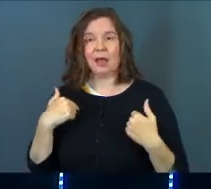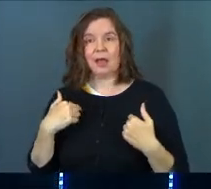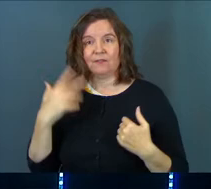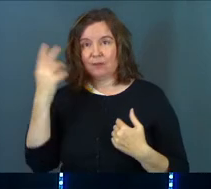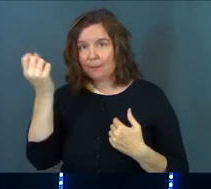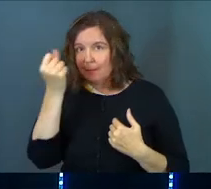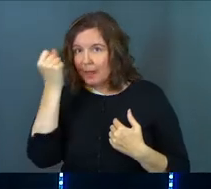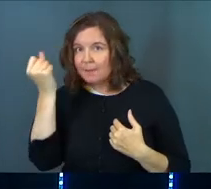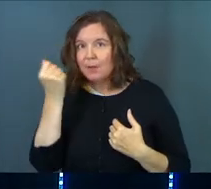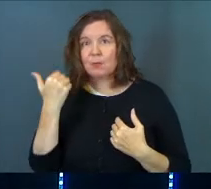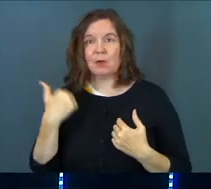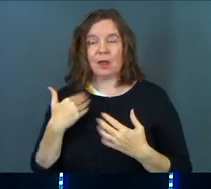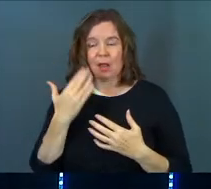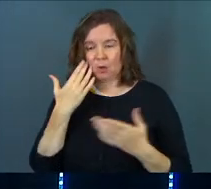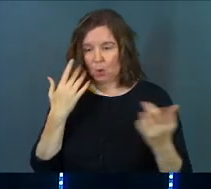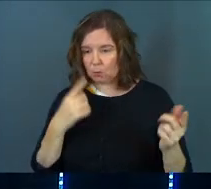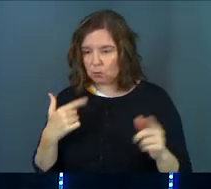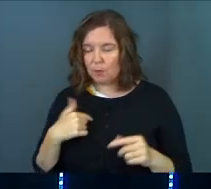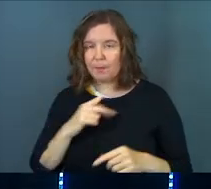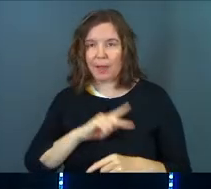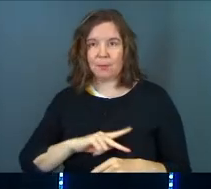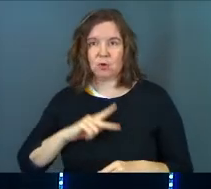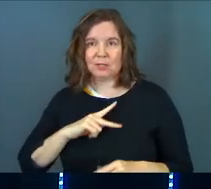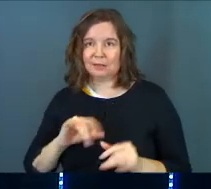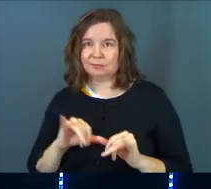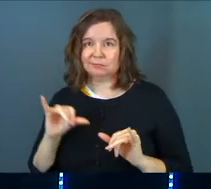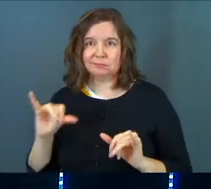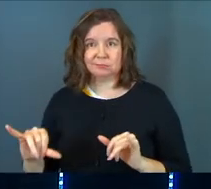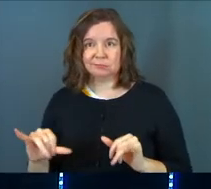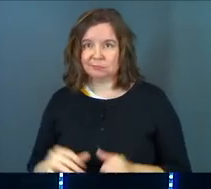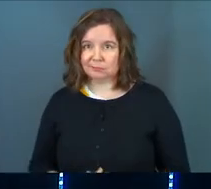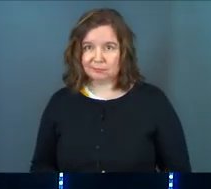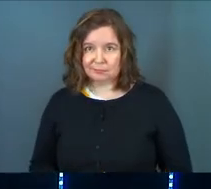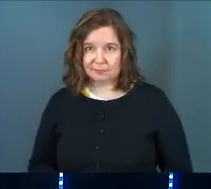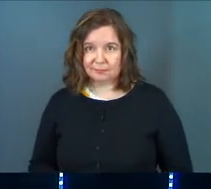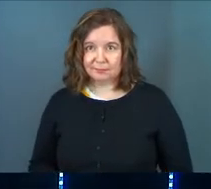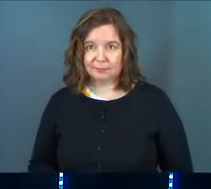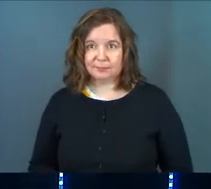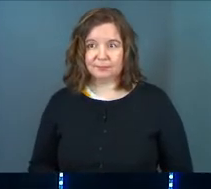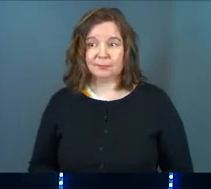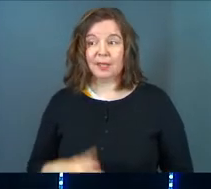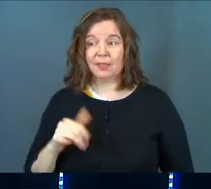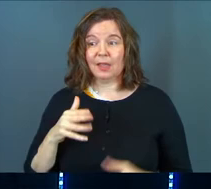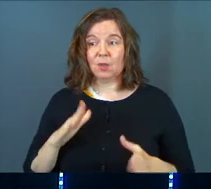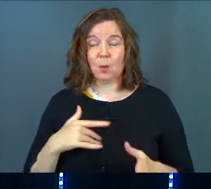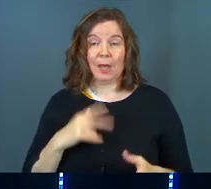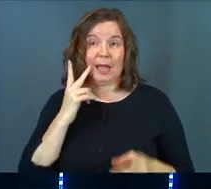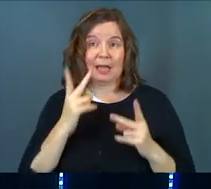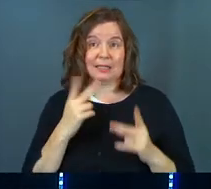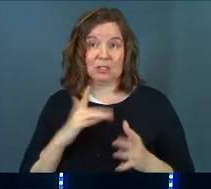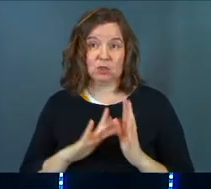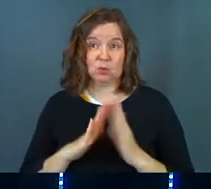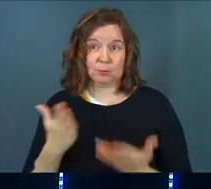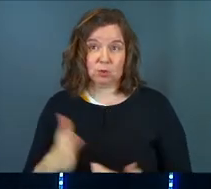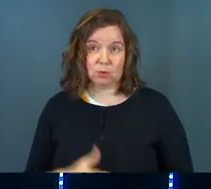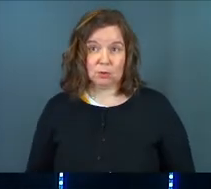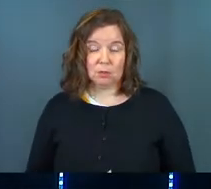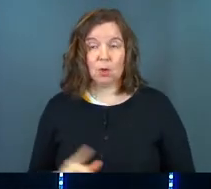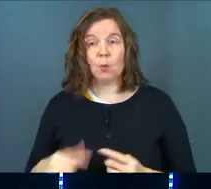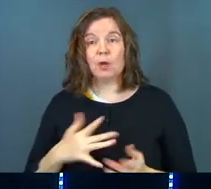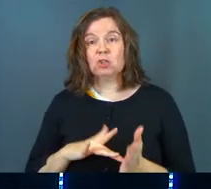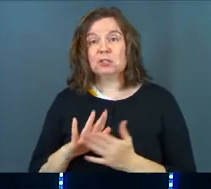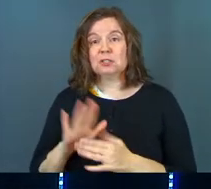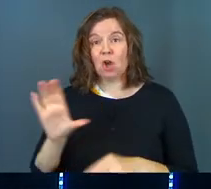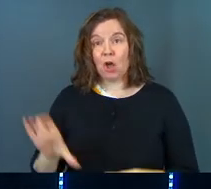got my memories and I know what's going on. My personality is intact. That's the way I see it in Scripture.